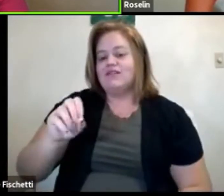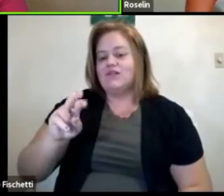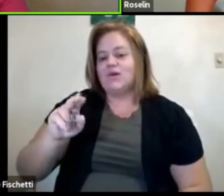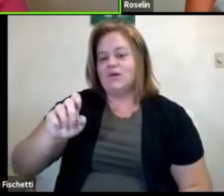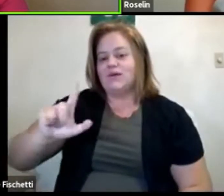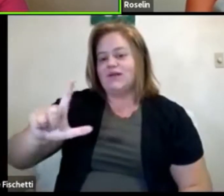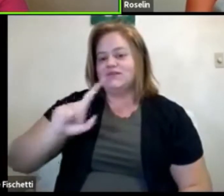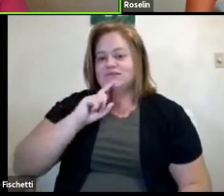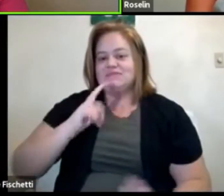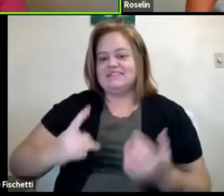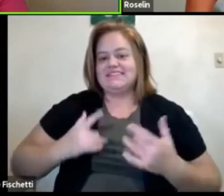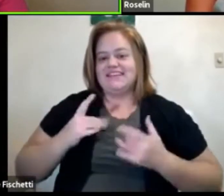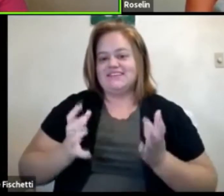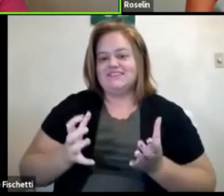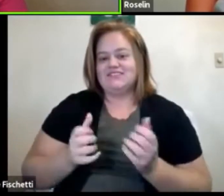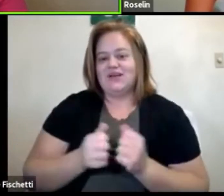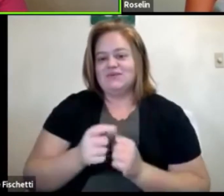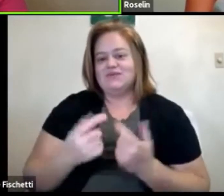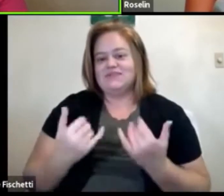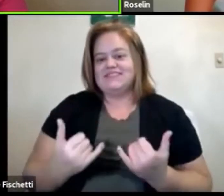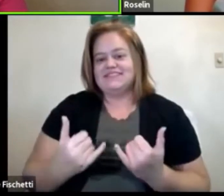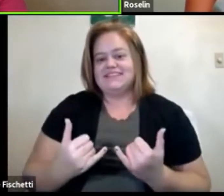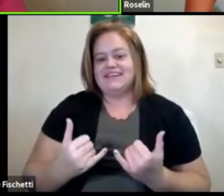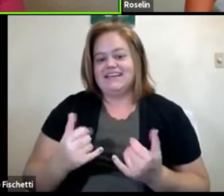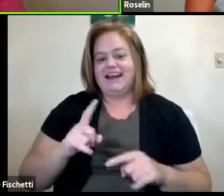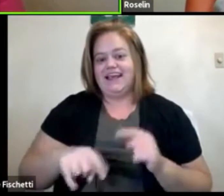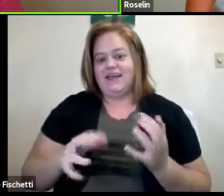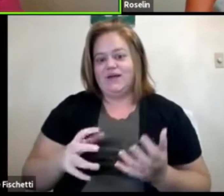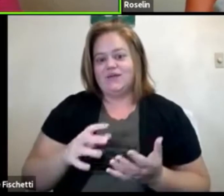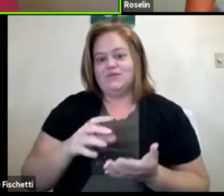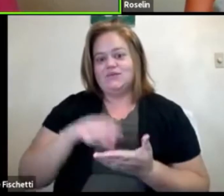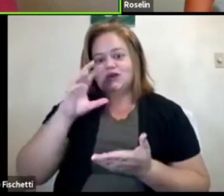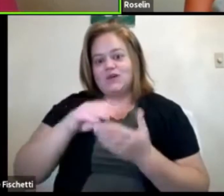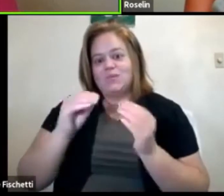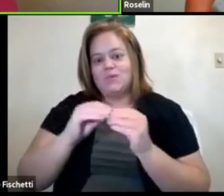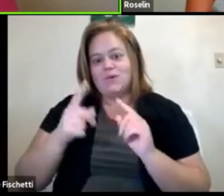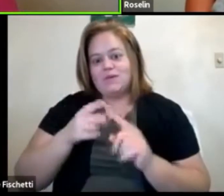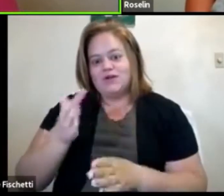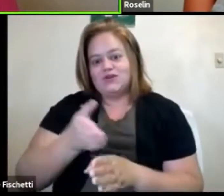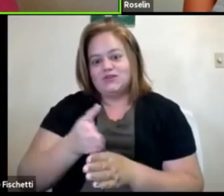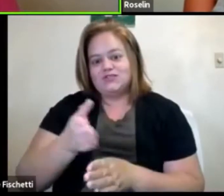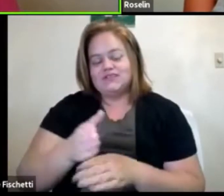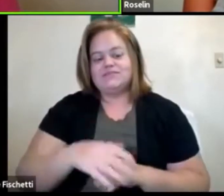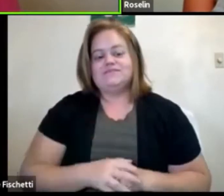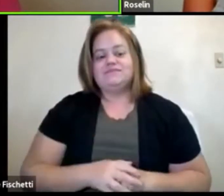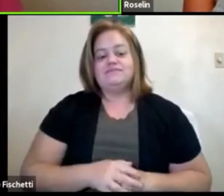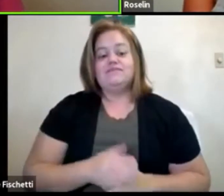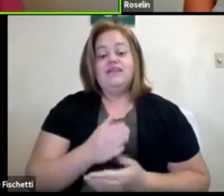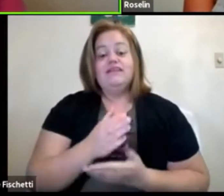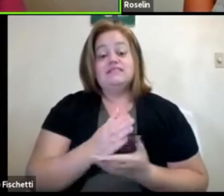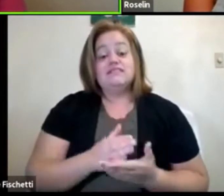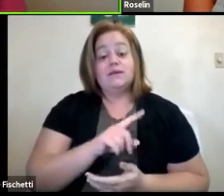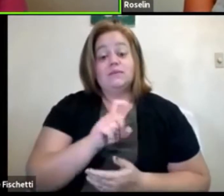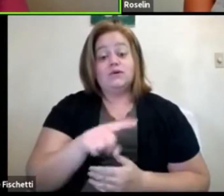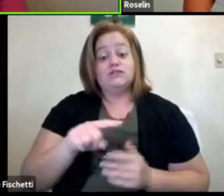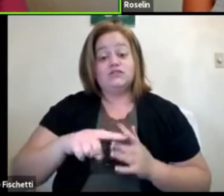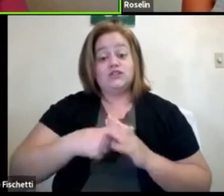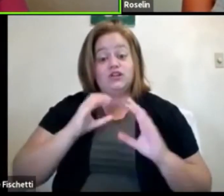jazzed to be talking with you today and I can't wait to learn more about your career. So I have a few questions prepared to get us